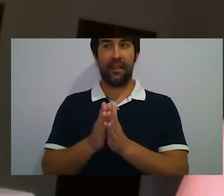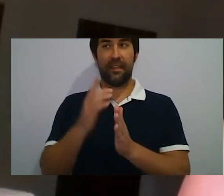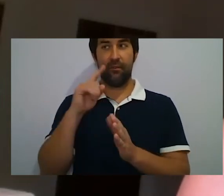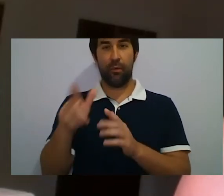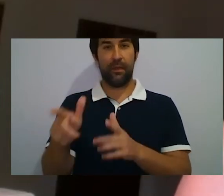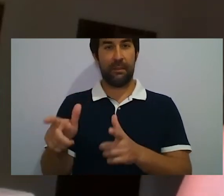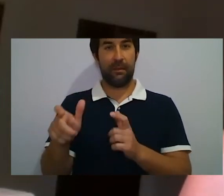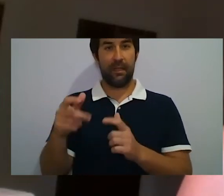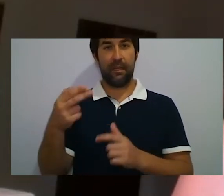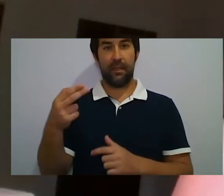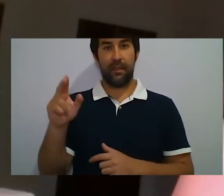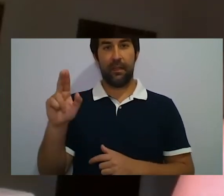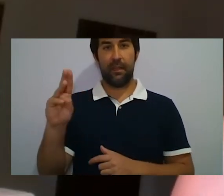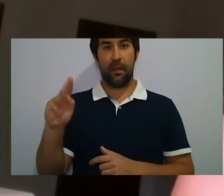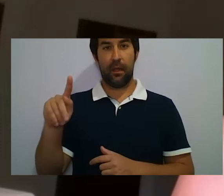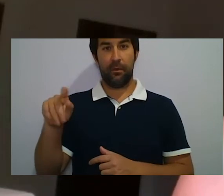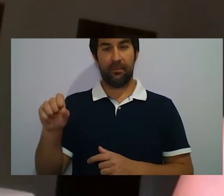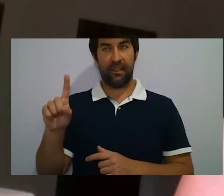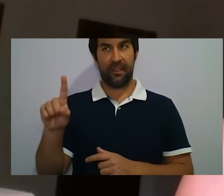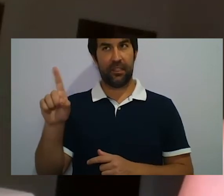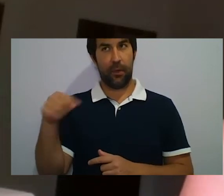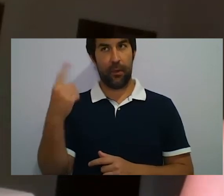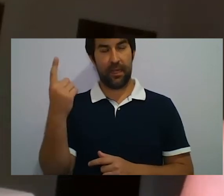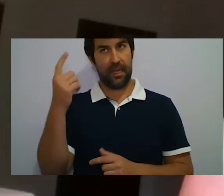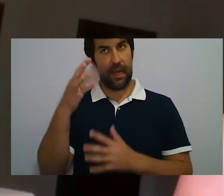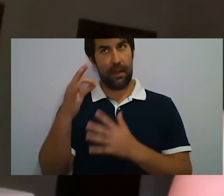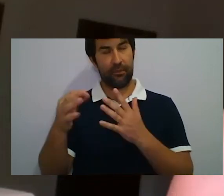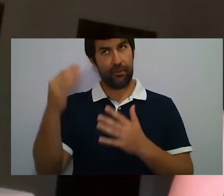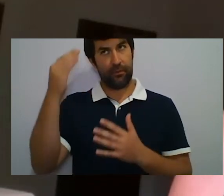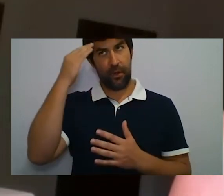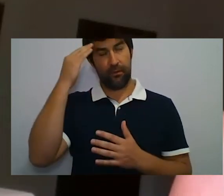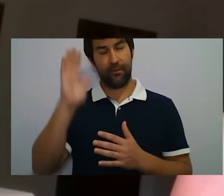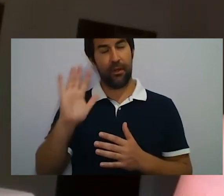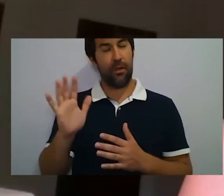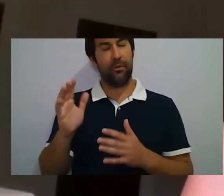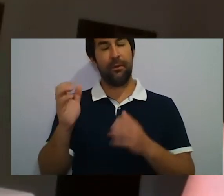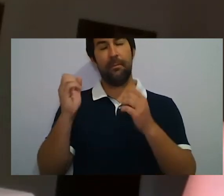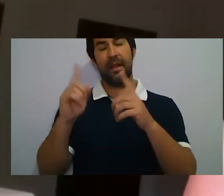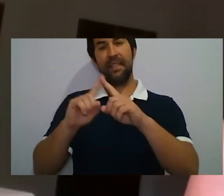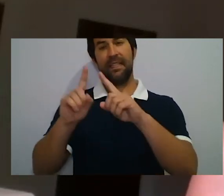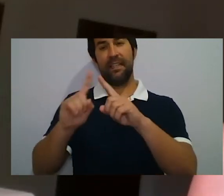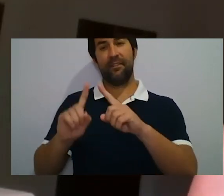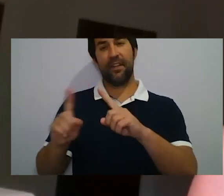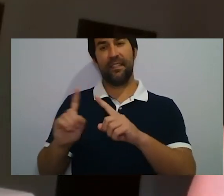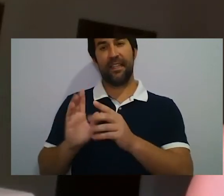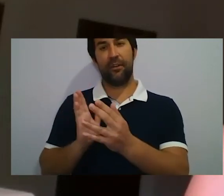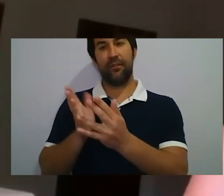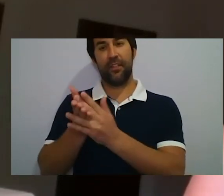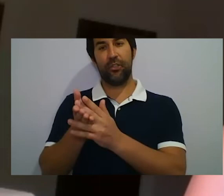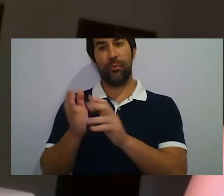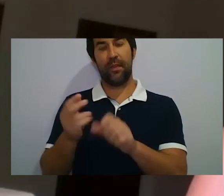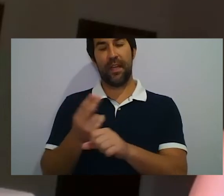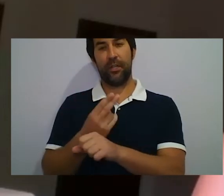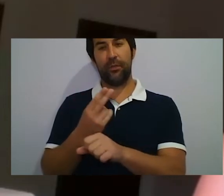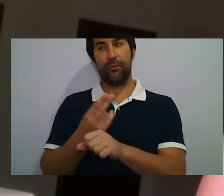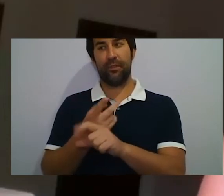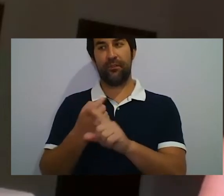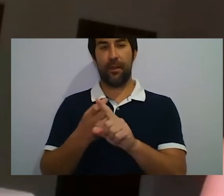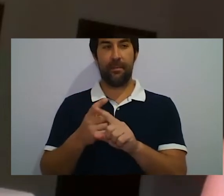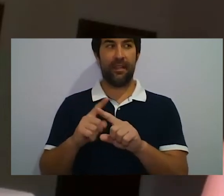good number of them that could use major capital investments. We need to prioritize among them. So as we make determinations, we look at what